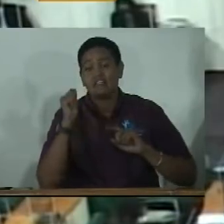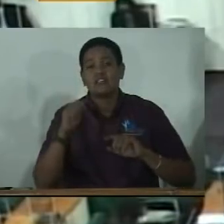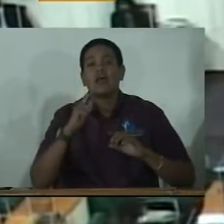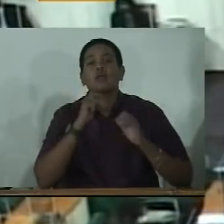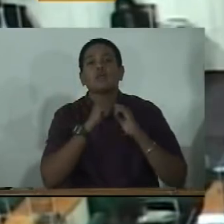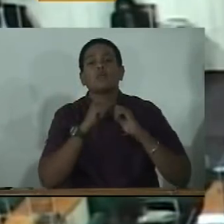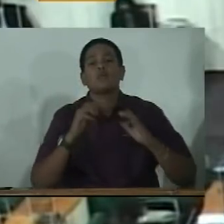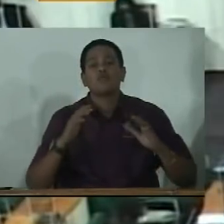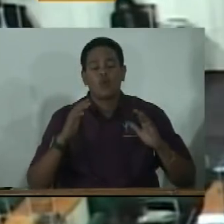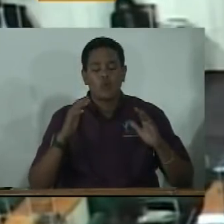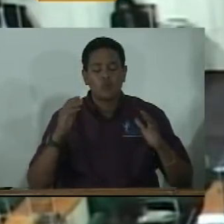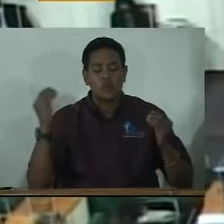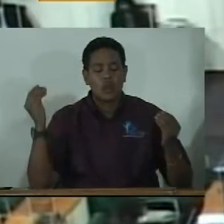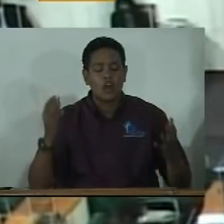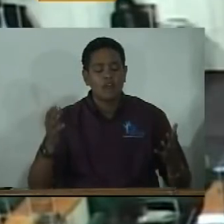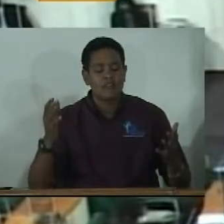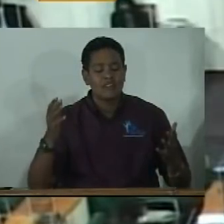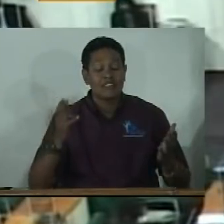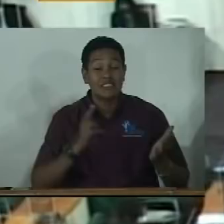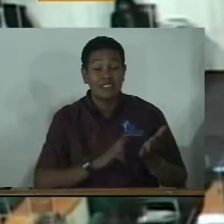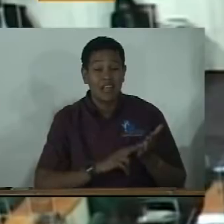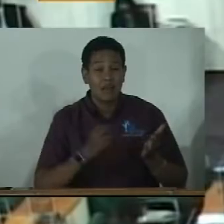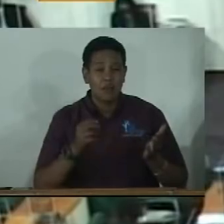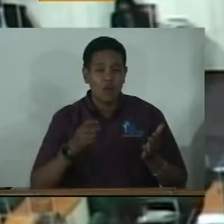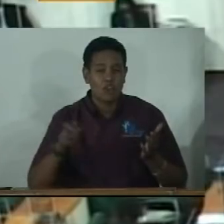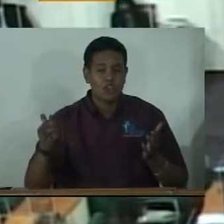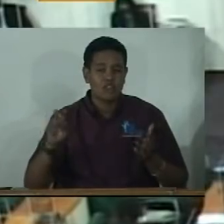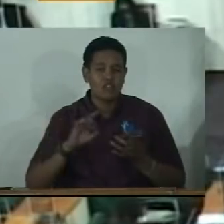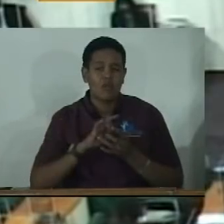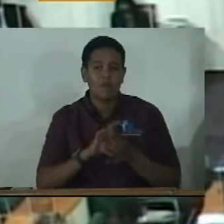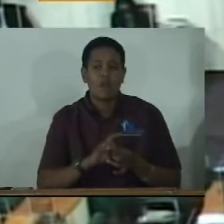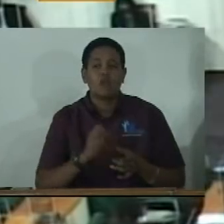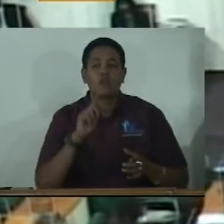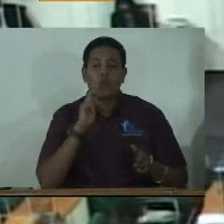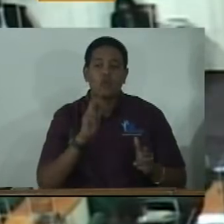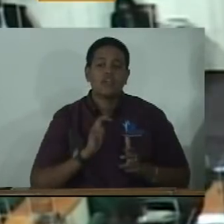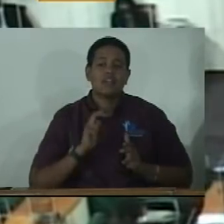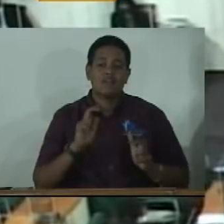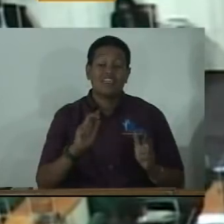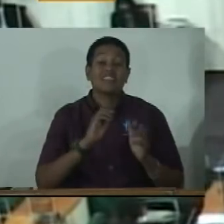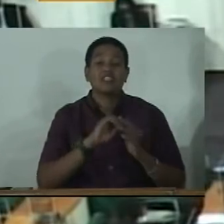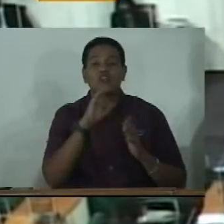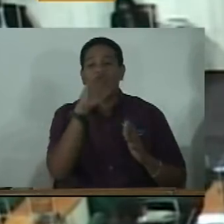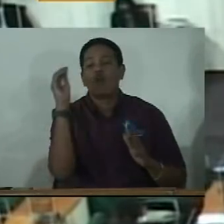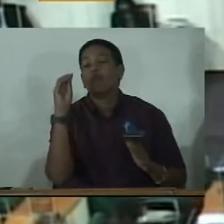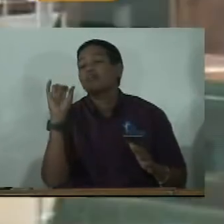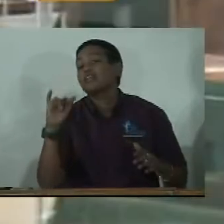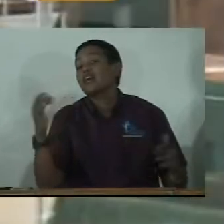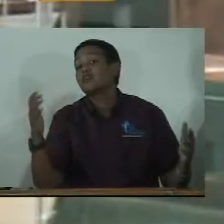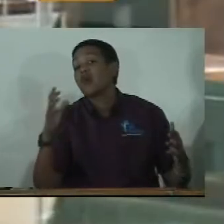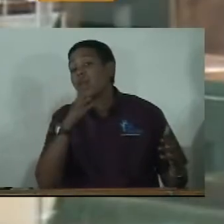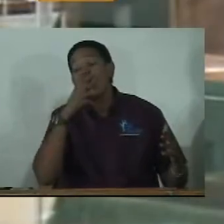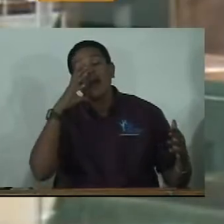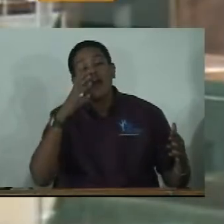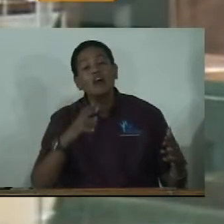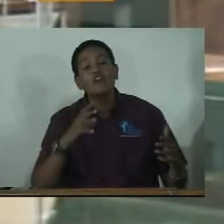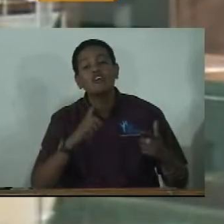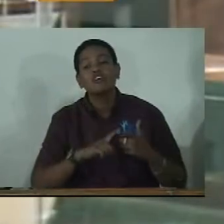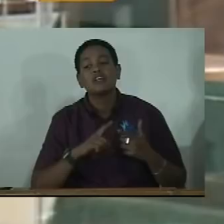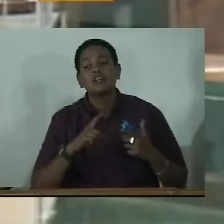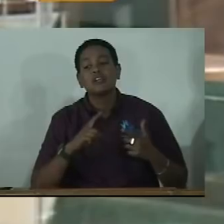conveyance, assignment, or transfer, belong to and be vested in a corporation, that is, the